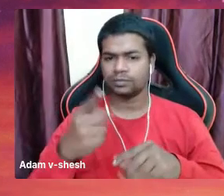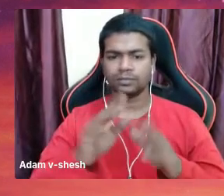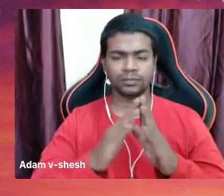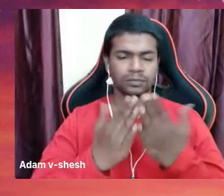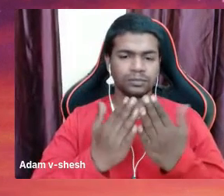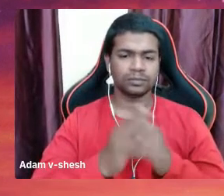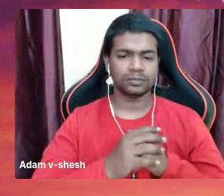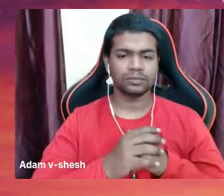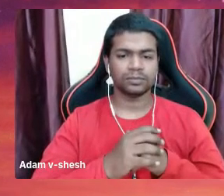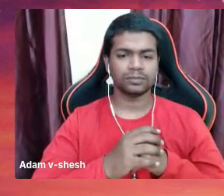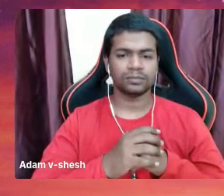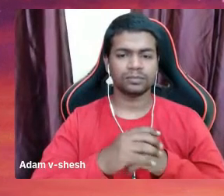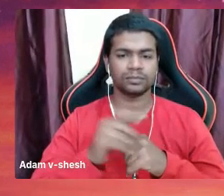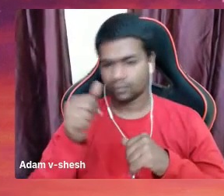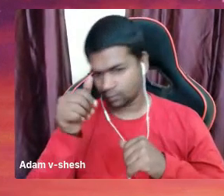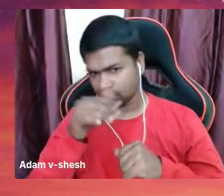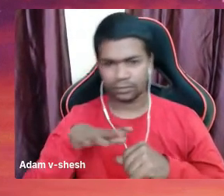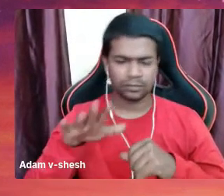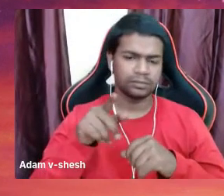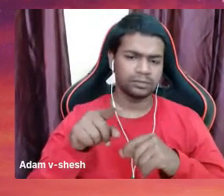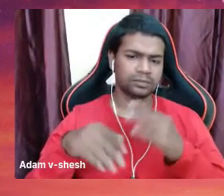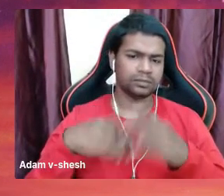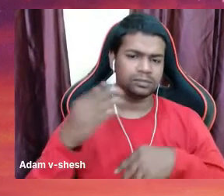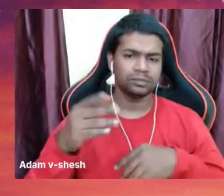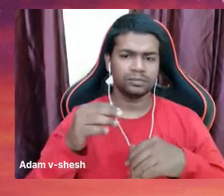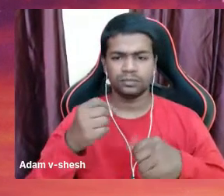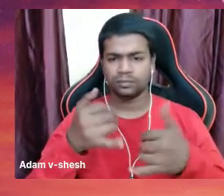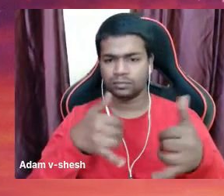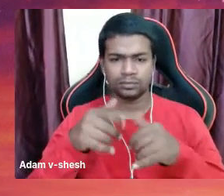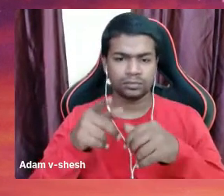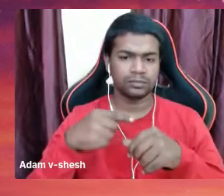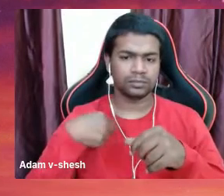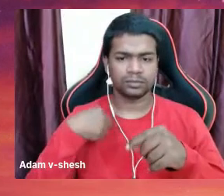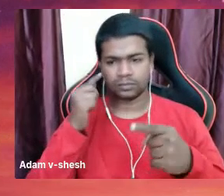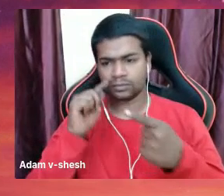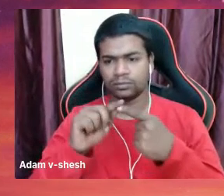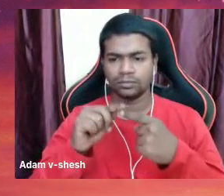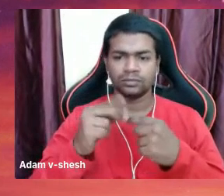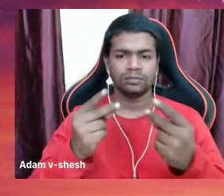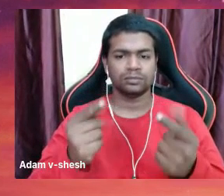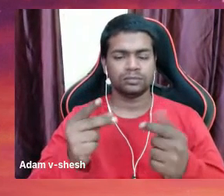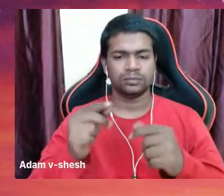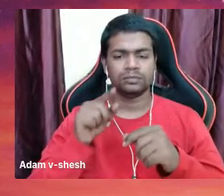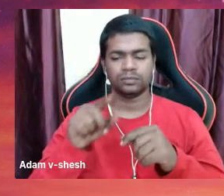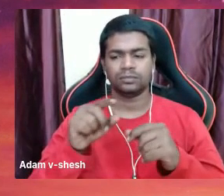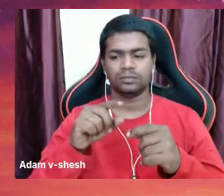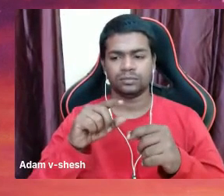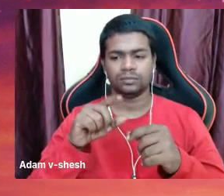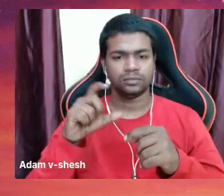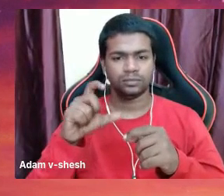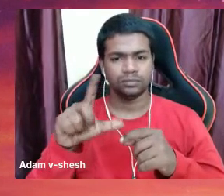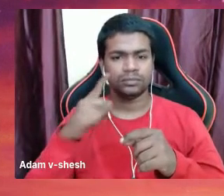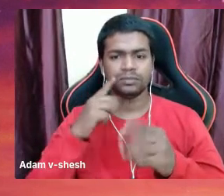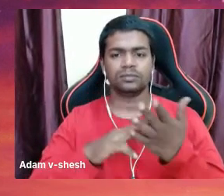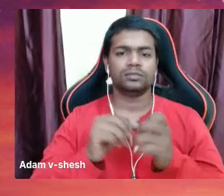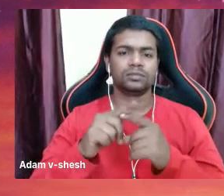that we must, as India, have our eye on the next game, which to my mind is moving very quickly to the climate and biotech arenas. And